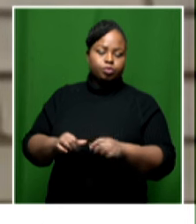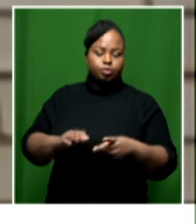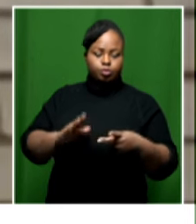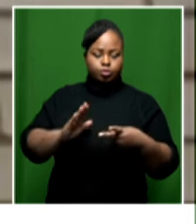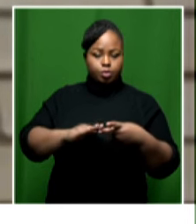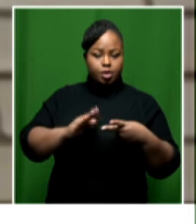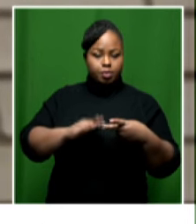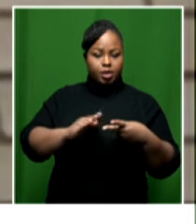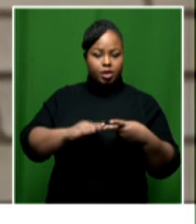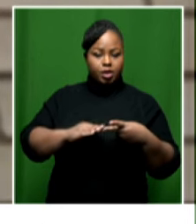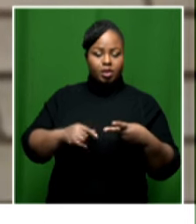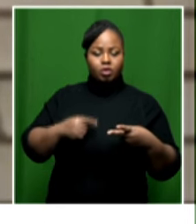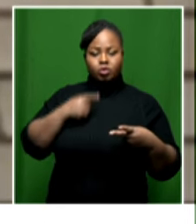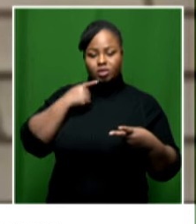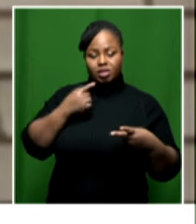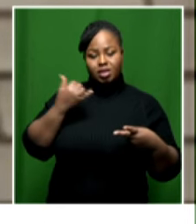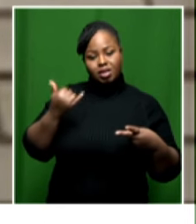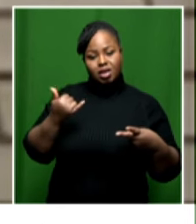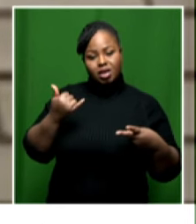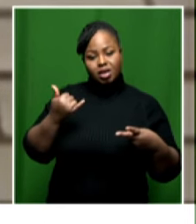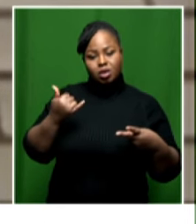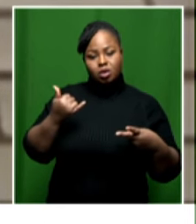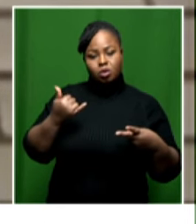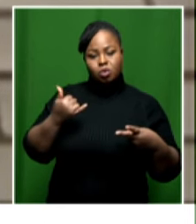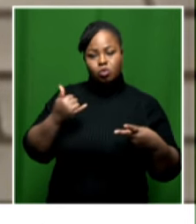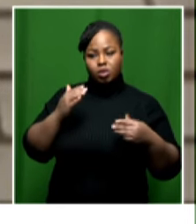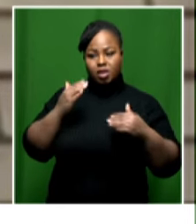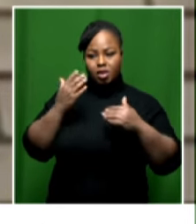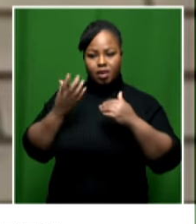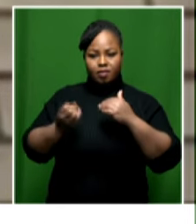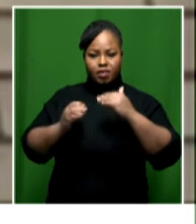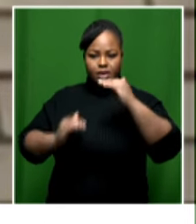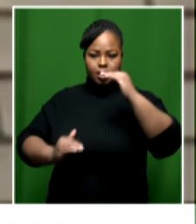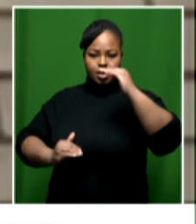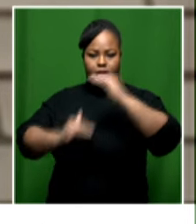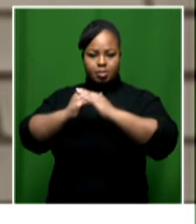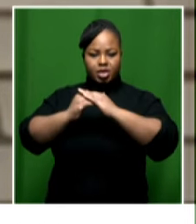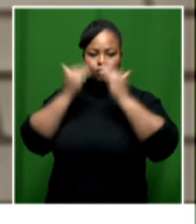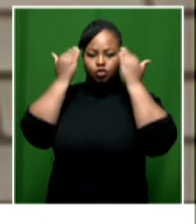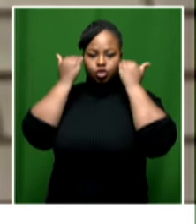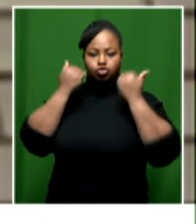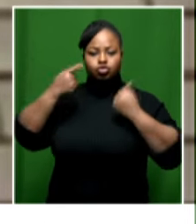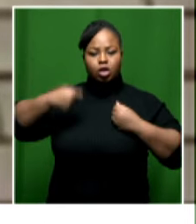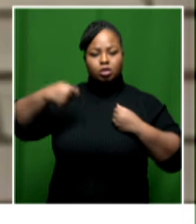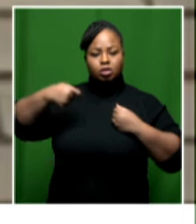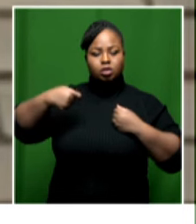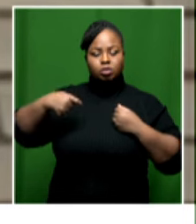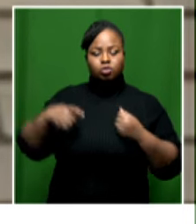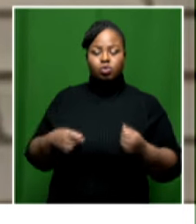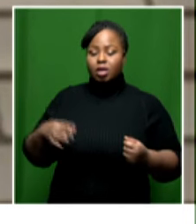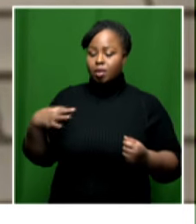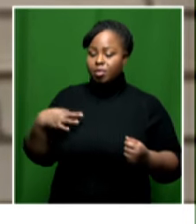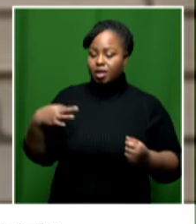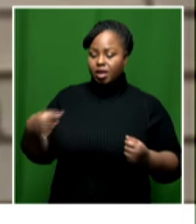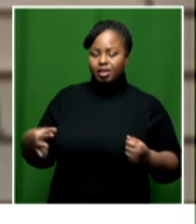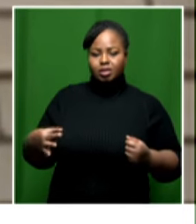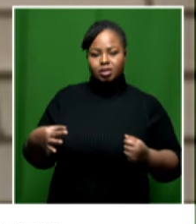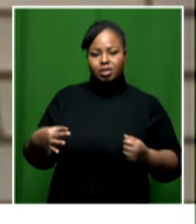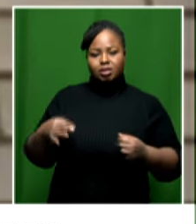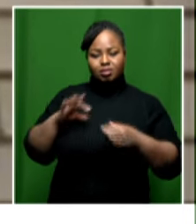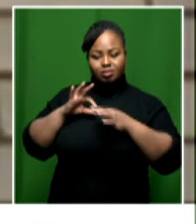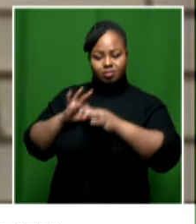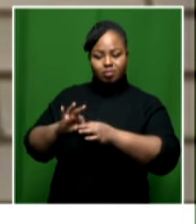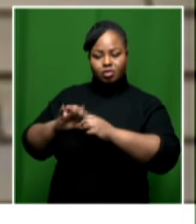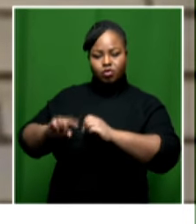B, that there is a jurisdictional bar to the present application pending the outcome of an investigation,